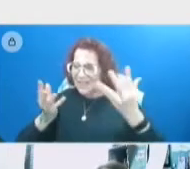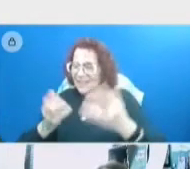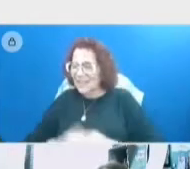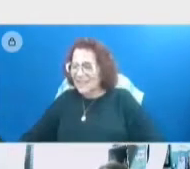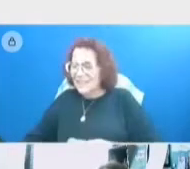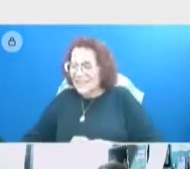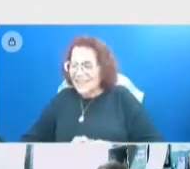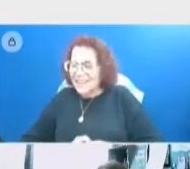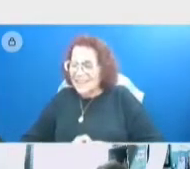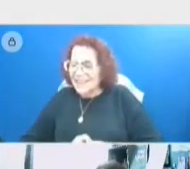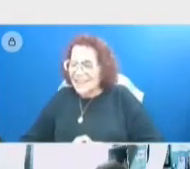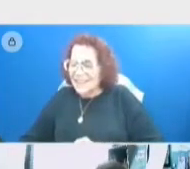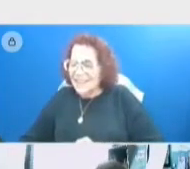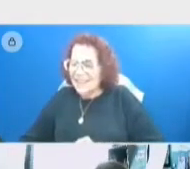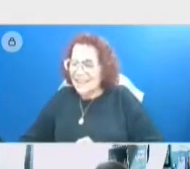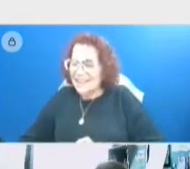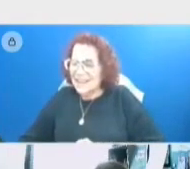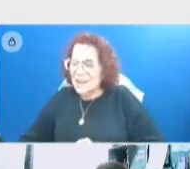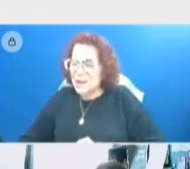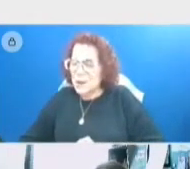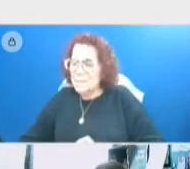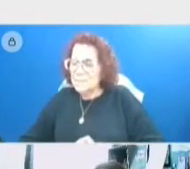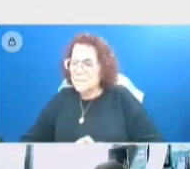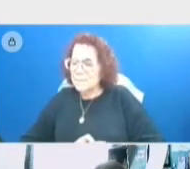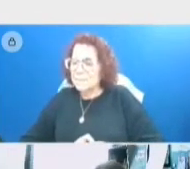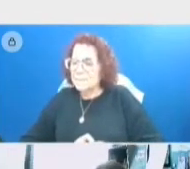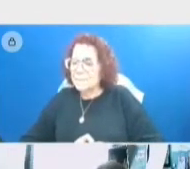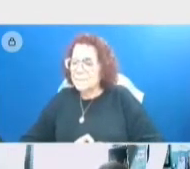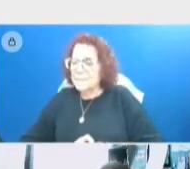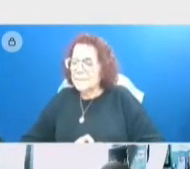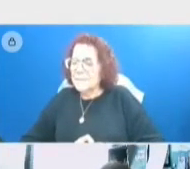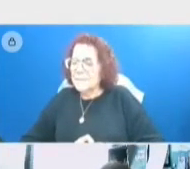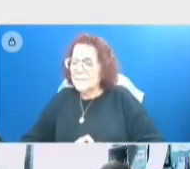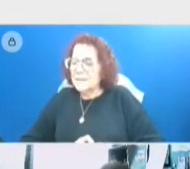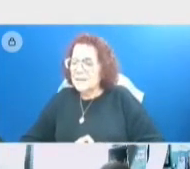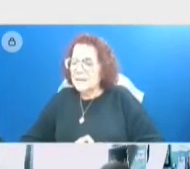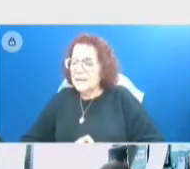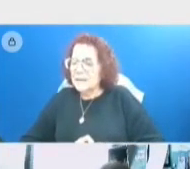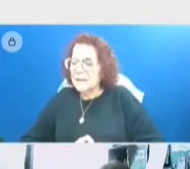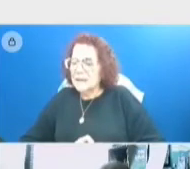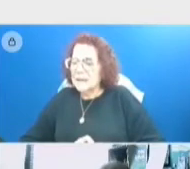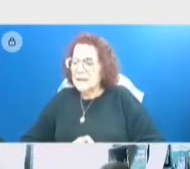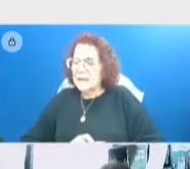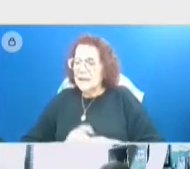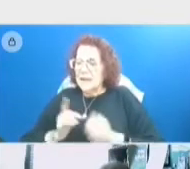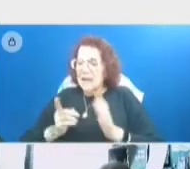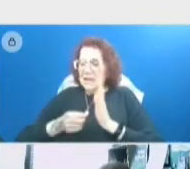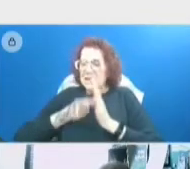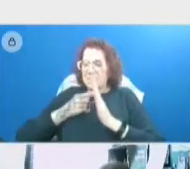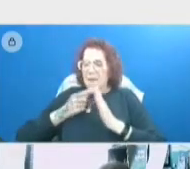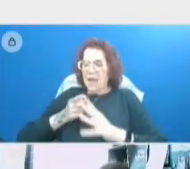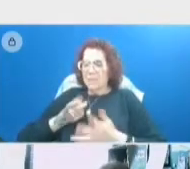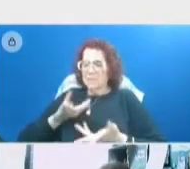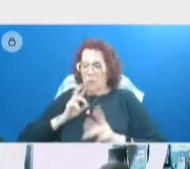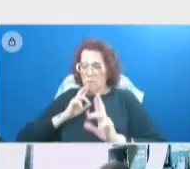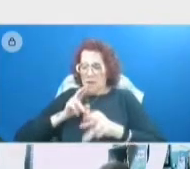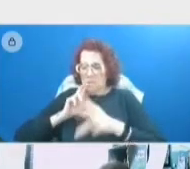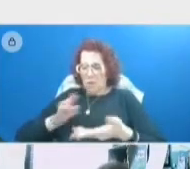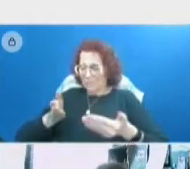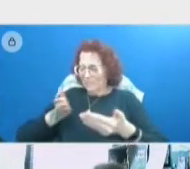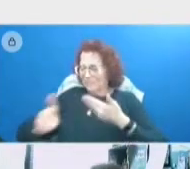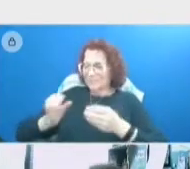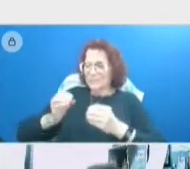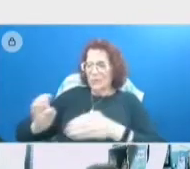anyone wants to discuss the reports. The next item on our agenda is old business, but I don't believe we have any